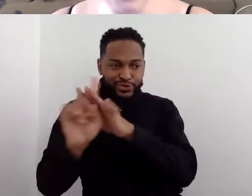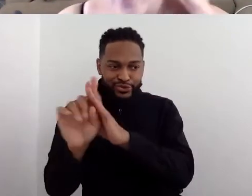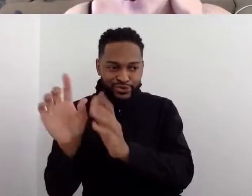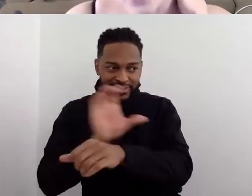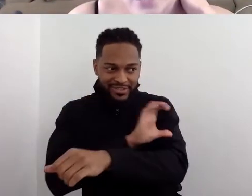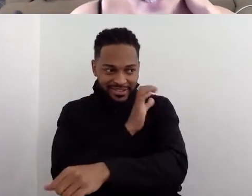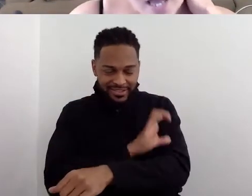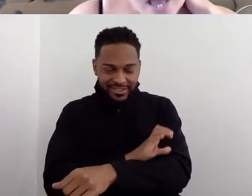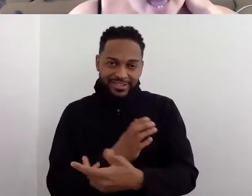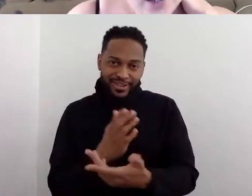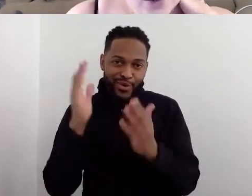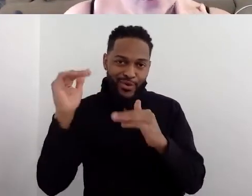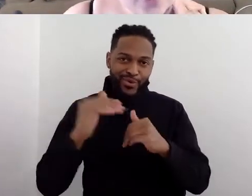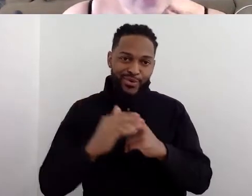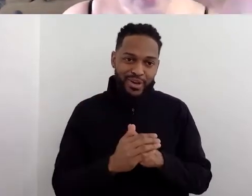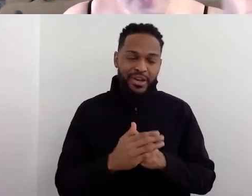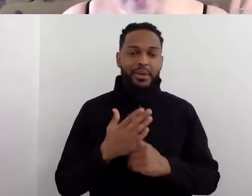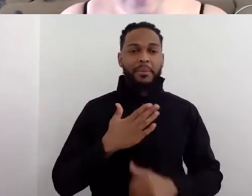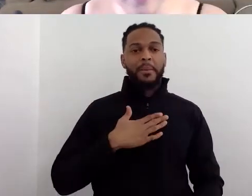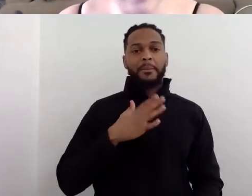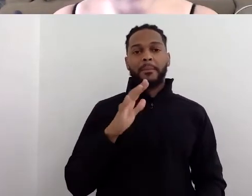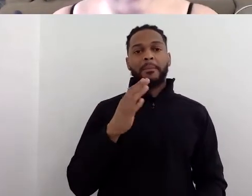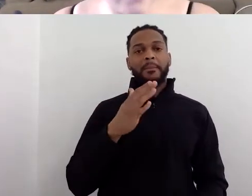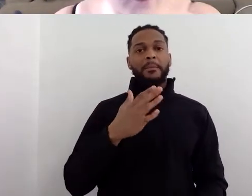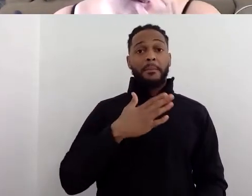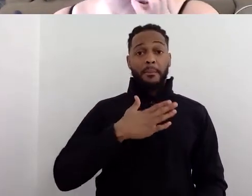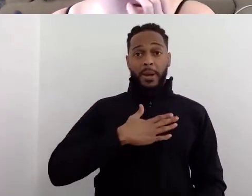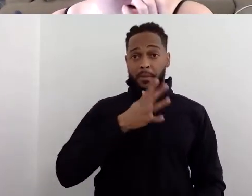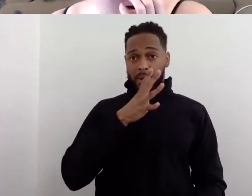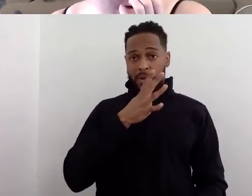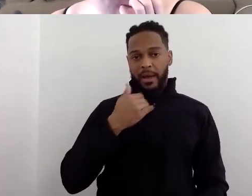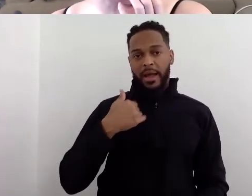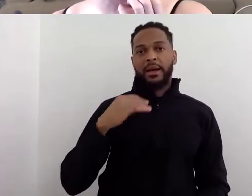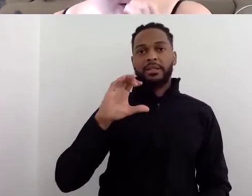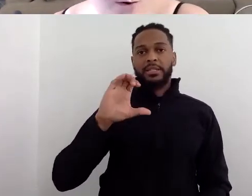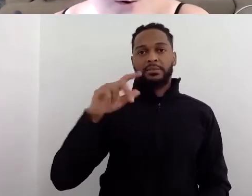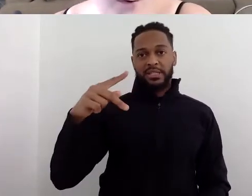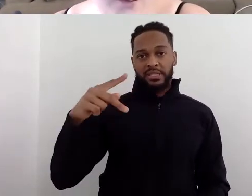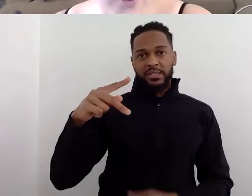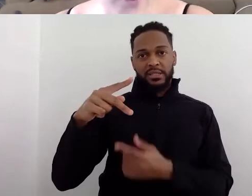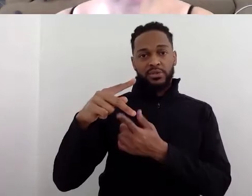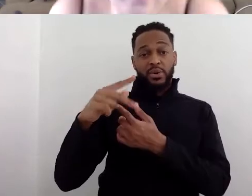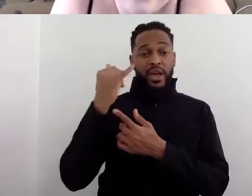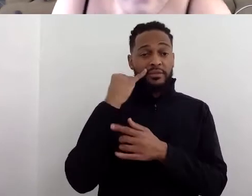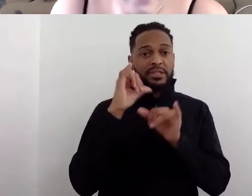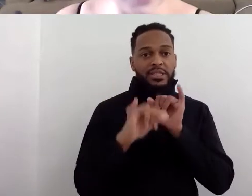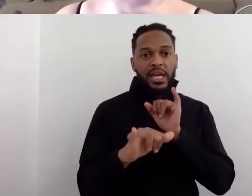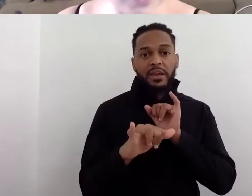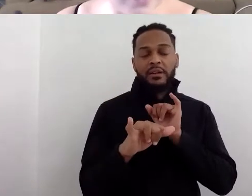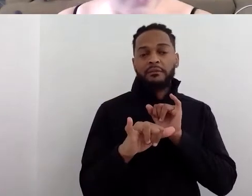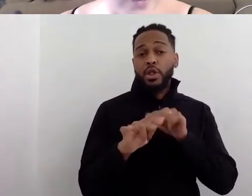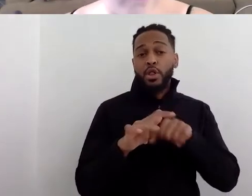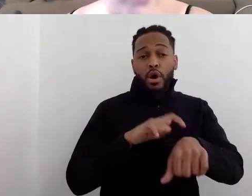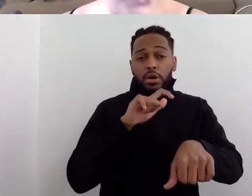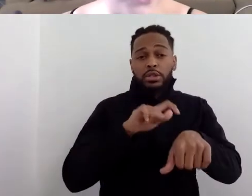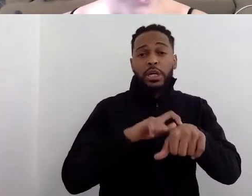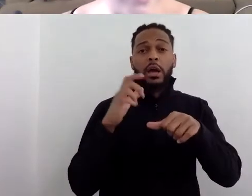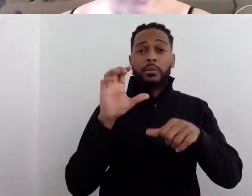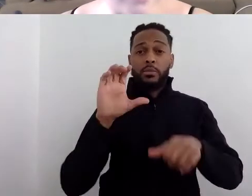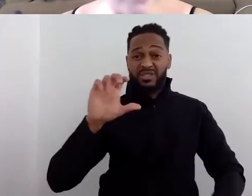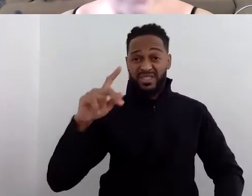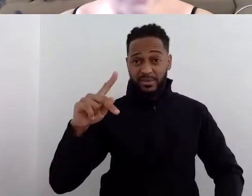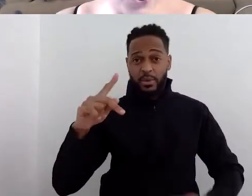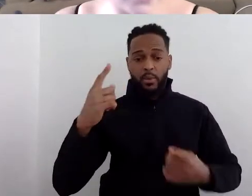mom has cerebral palsy, and you know, when you sit still for too long, you know, muscles that already have